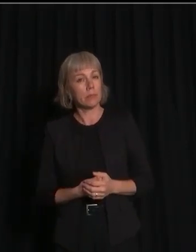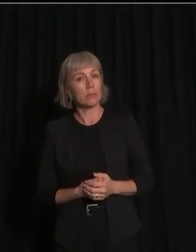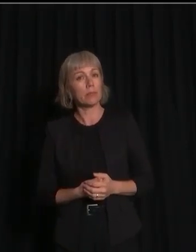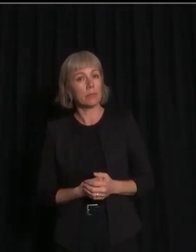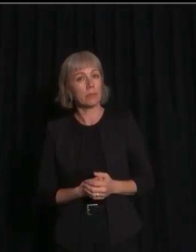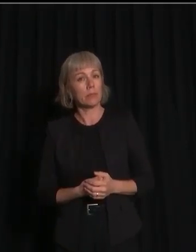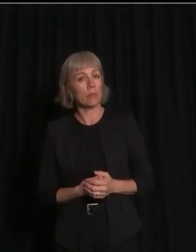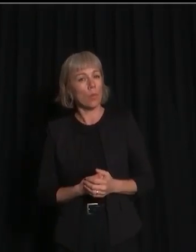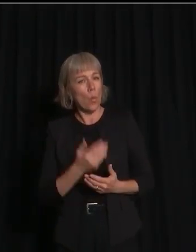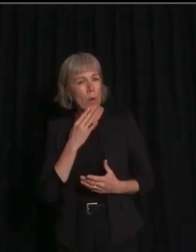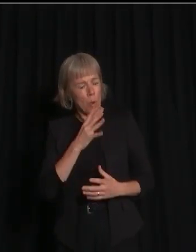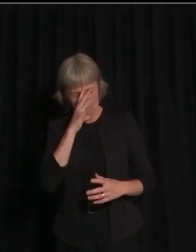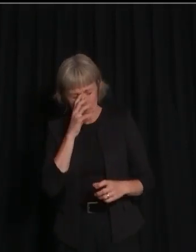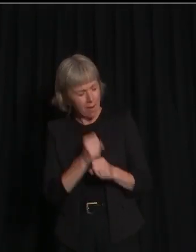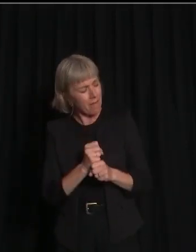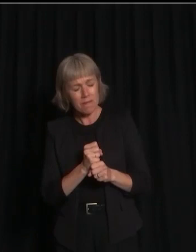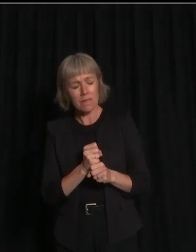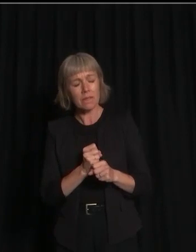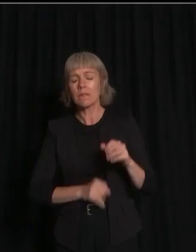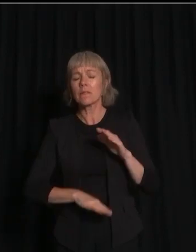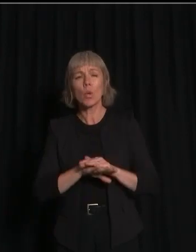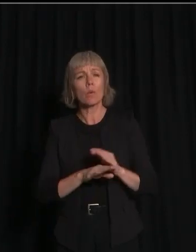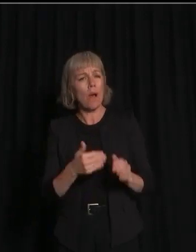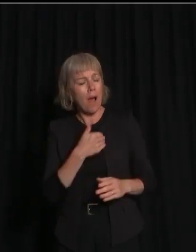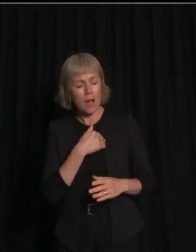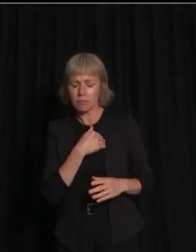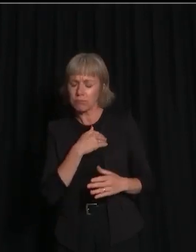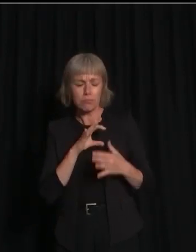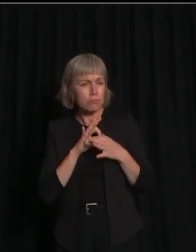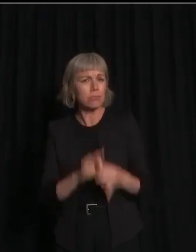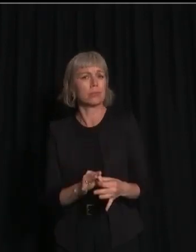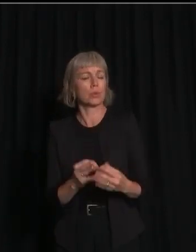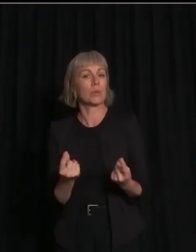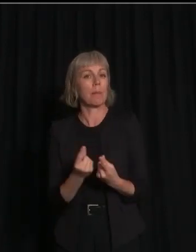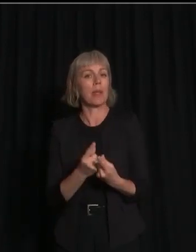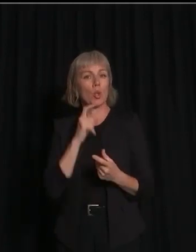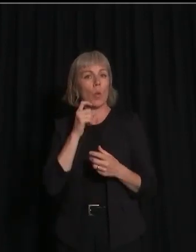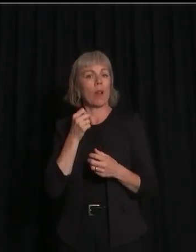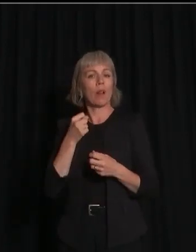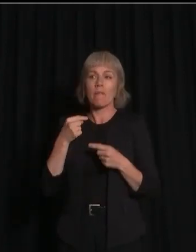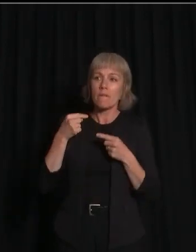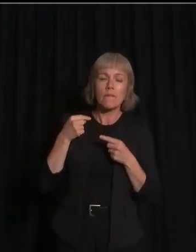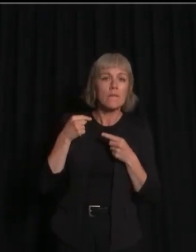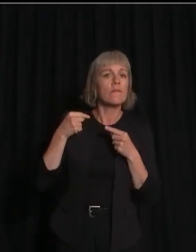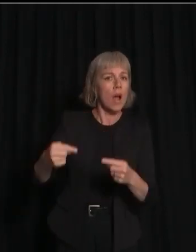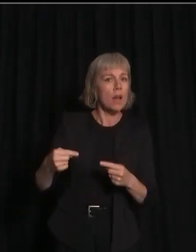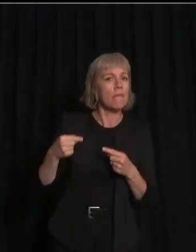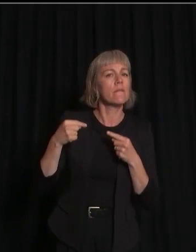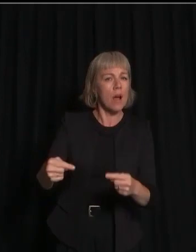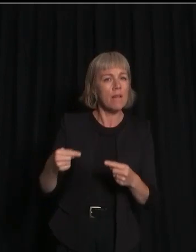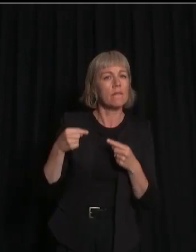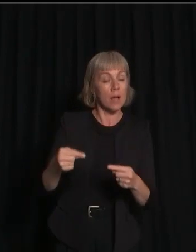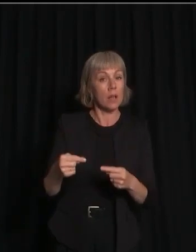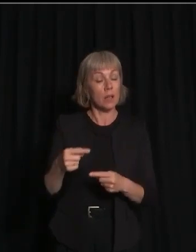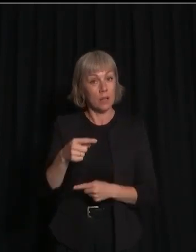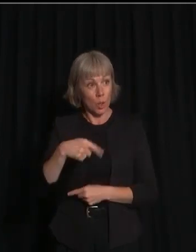then you would fight for that. And I think when you actually accept that this stuff went on,